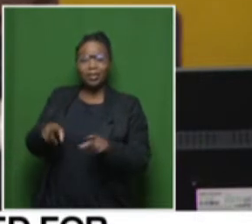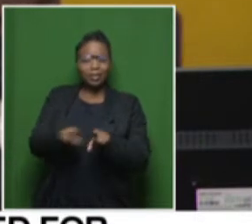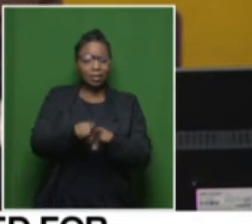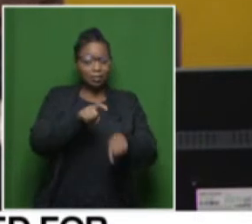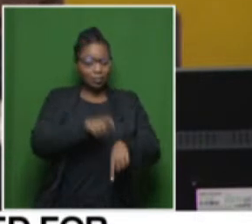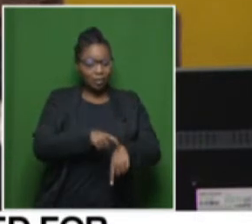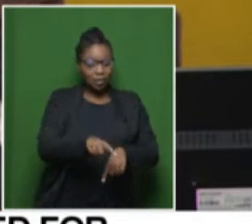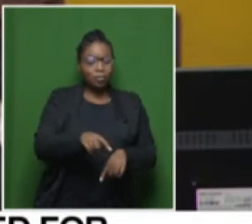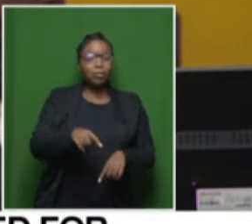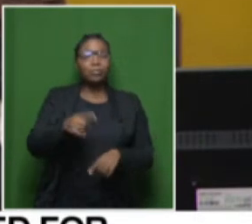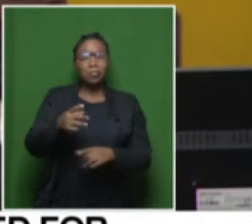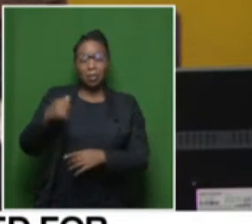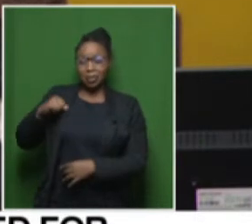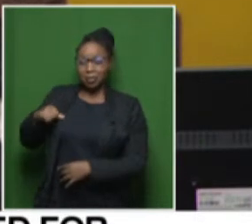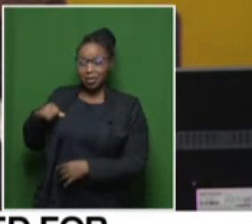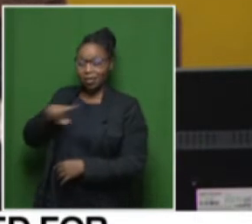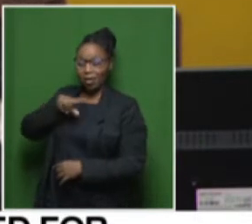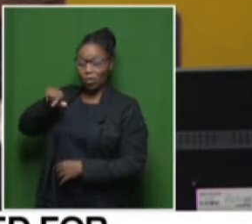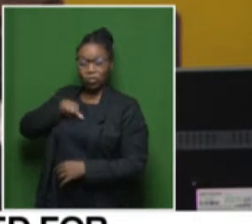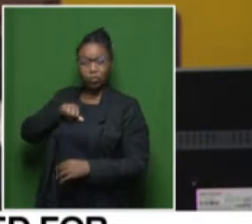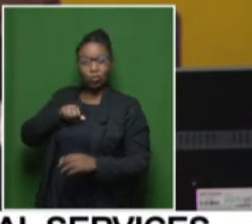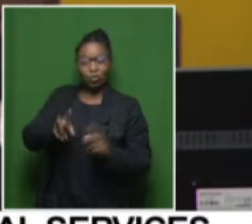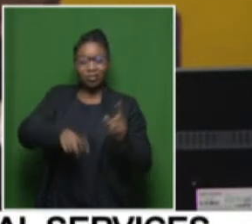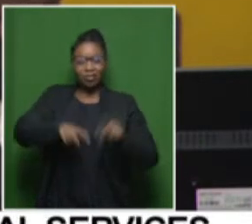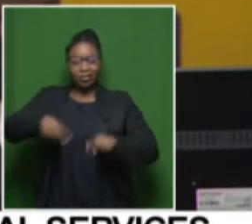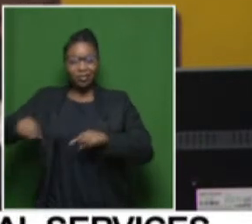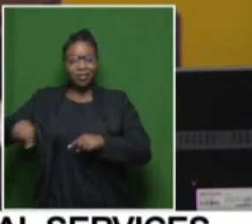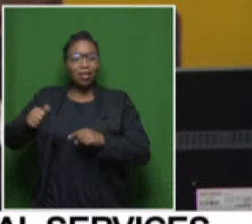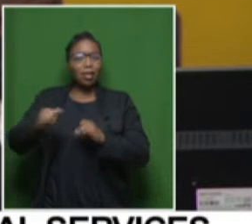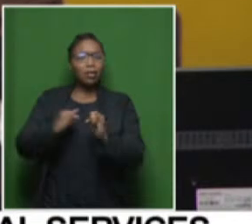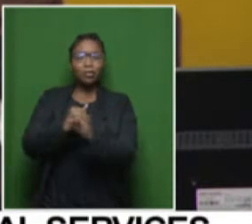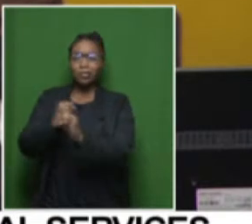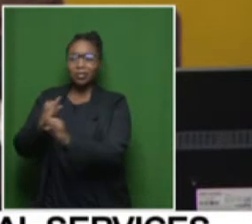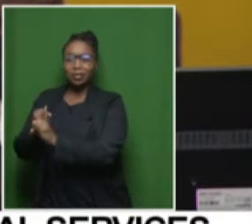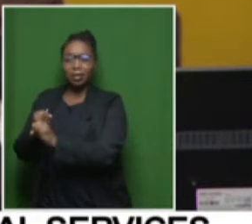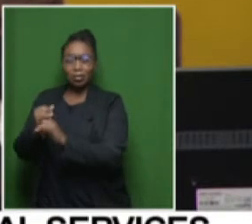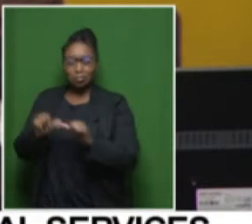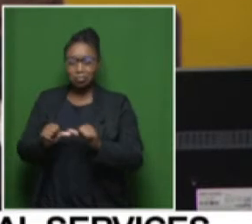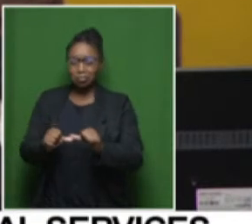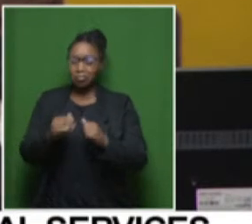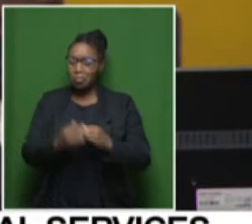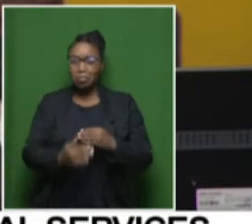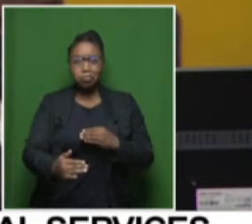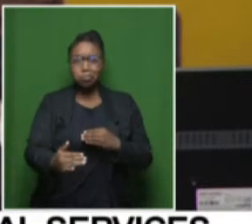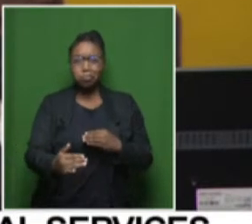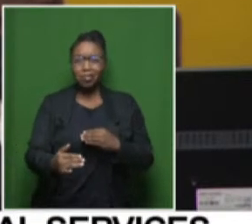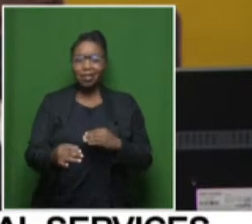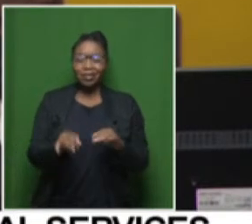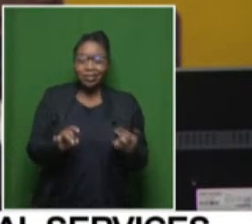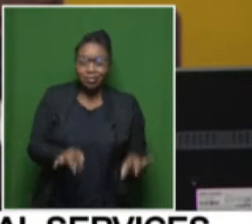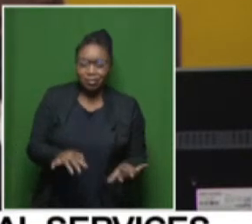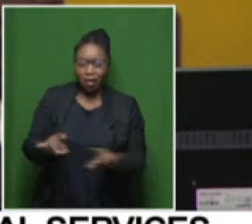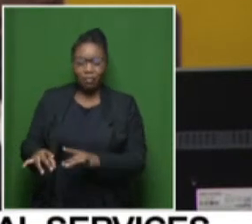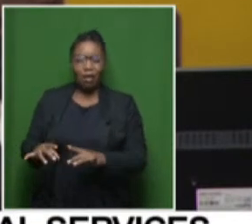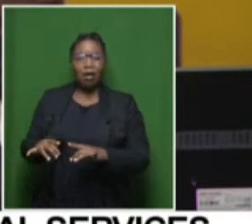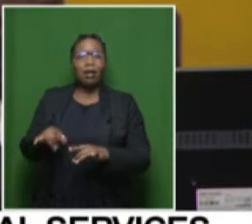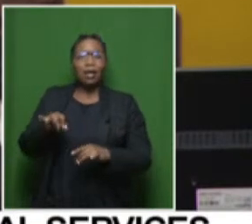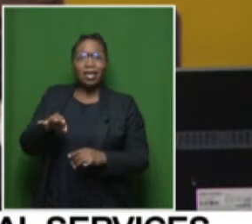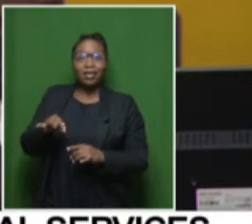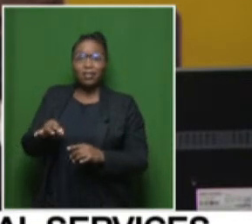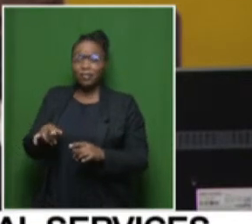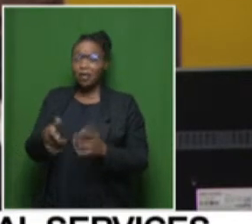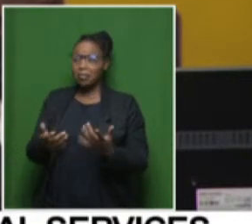time, our municipalities and other institutions cannot survive if they do not receive payment from